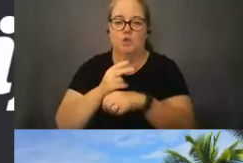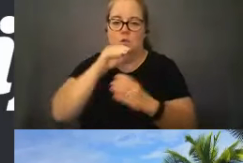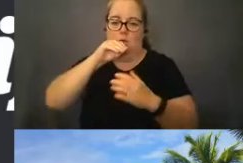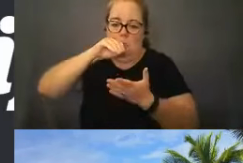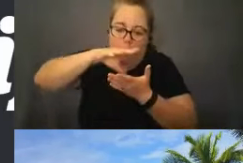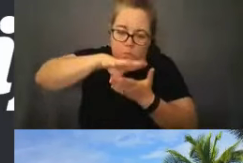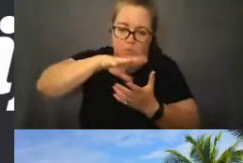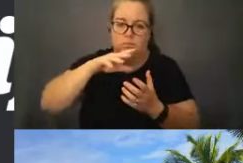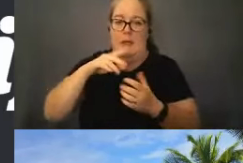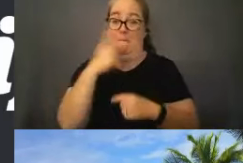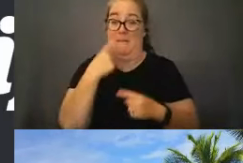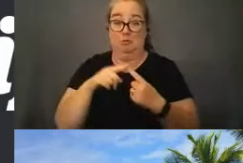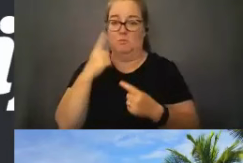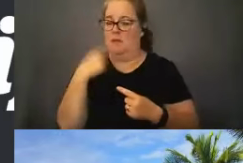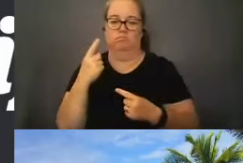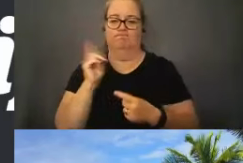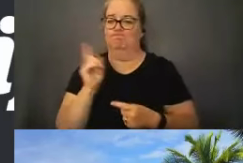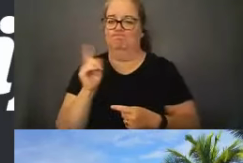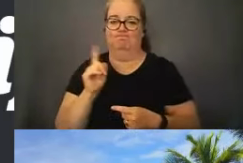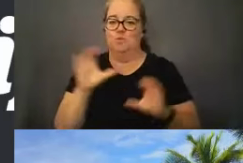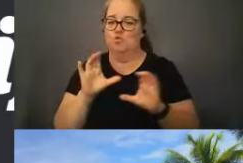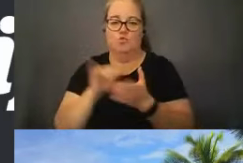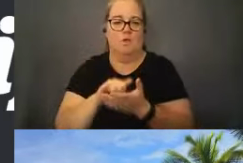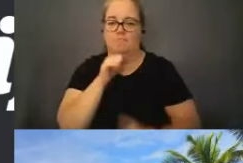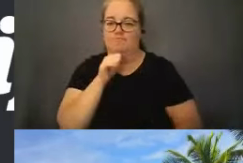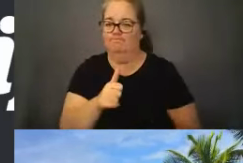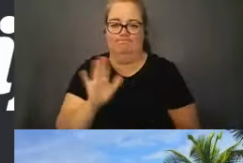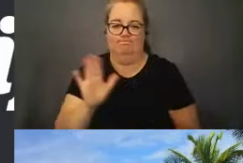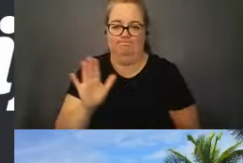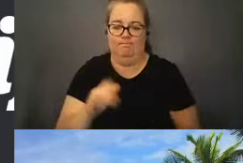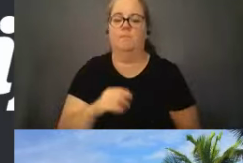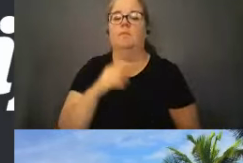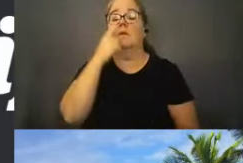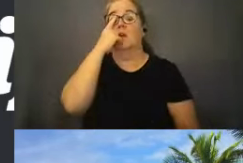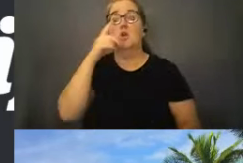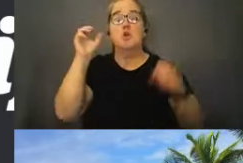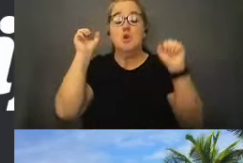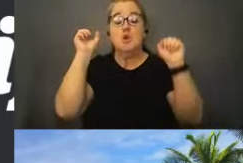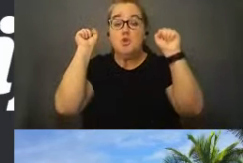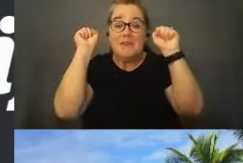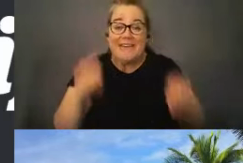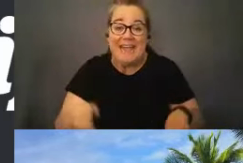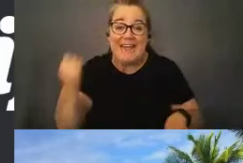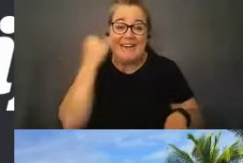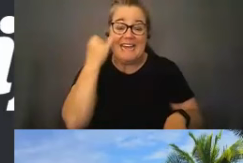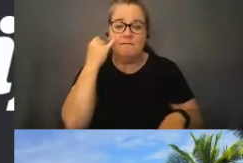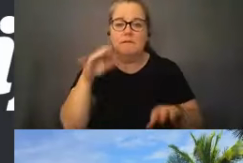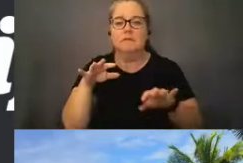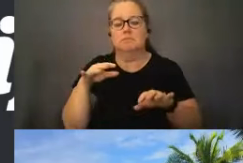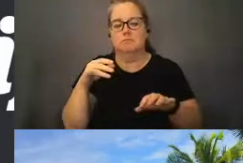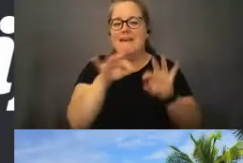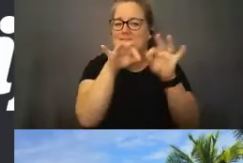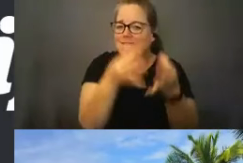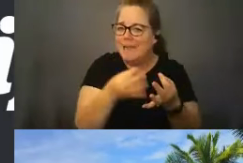your mouth on somebody else's mouth. You can choose to do that if that's your family